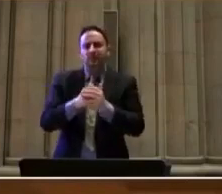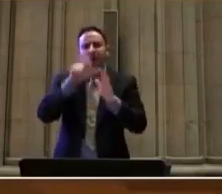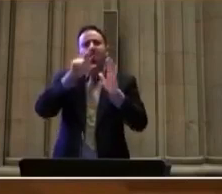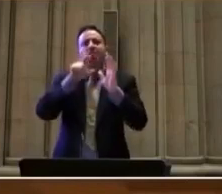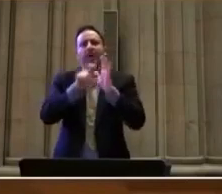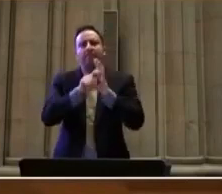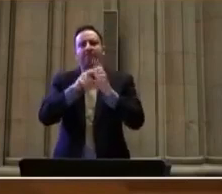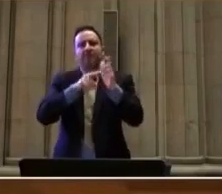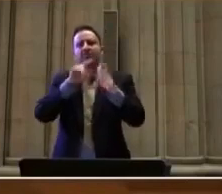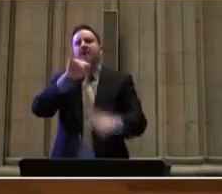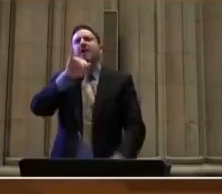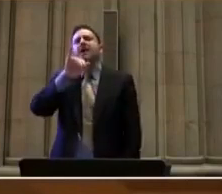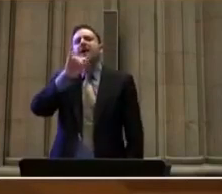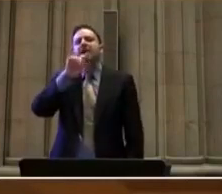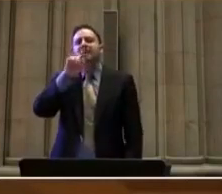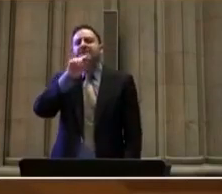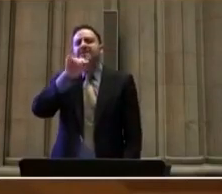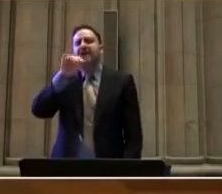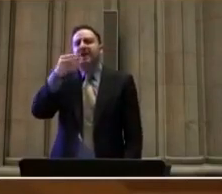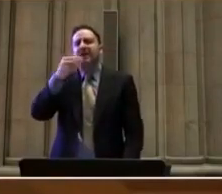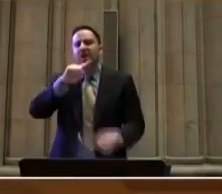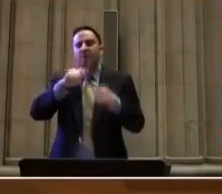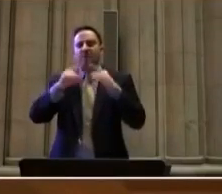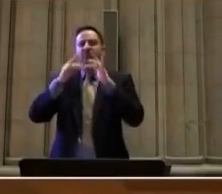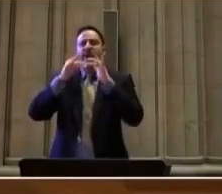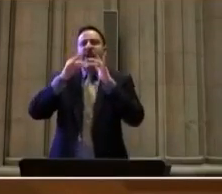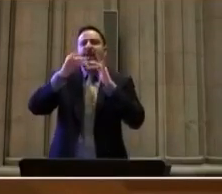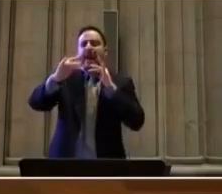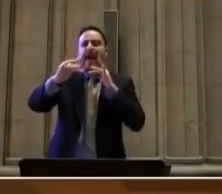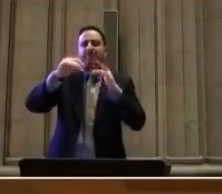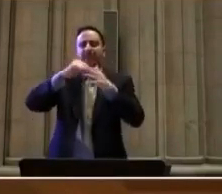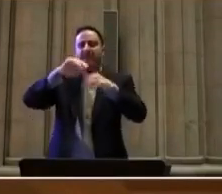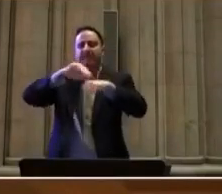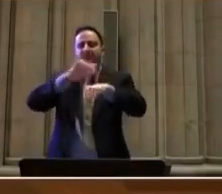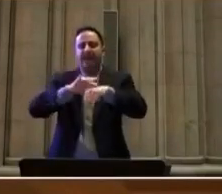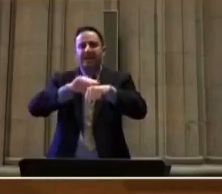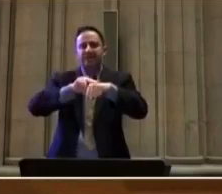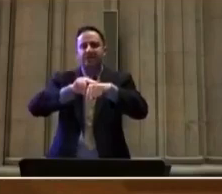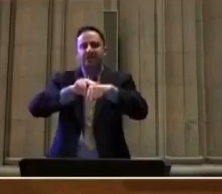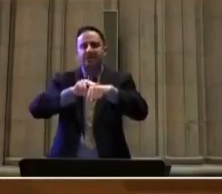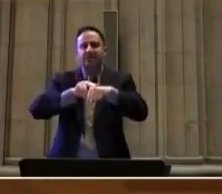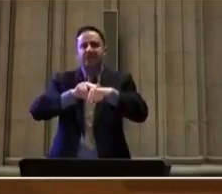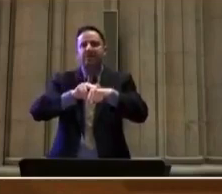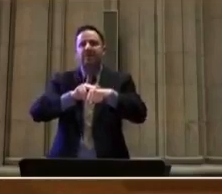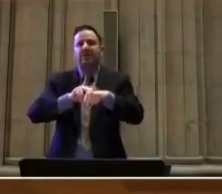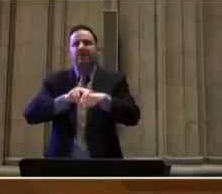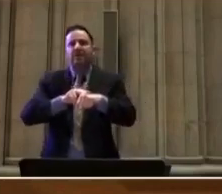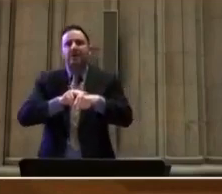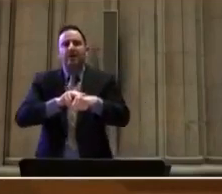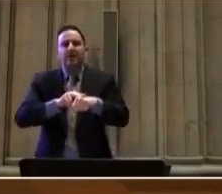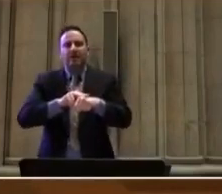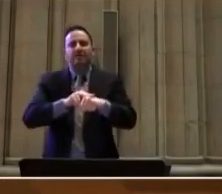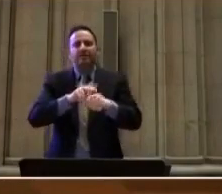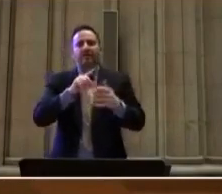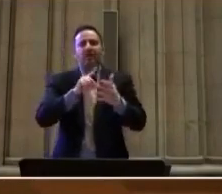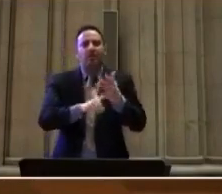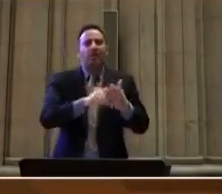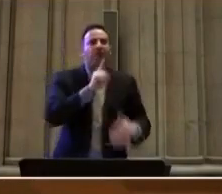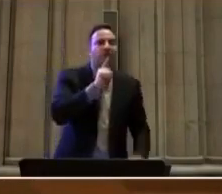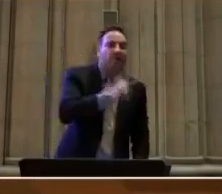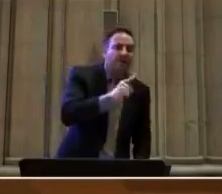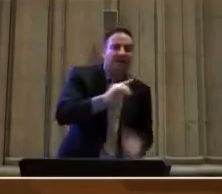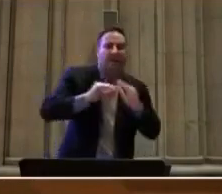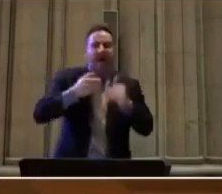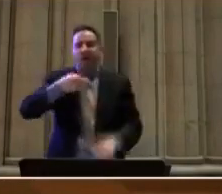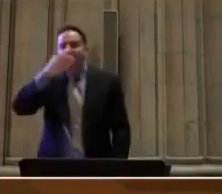Isaiah, is when there is a gap in the nation between what is and how God wants things to